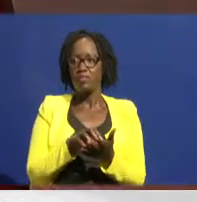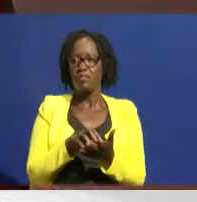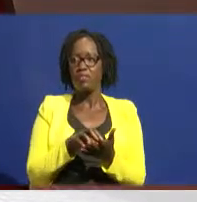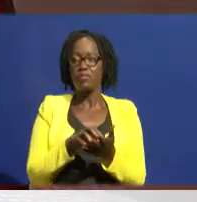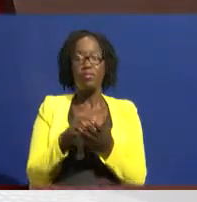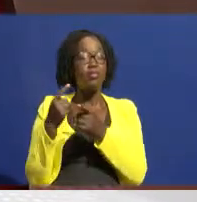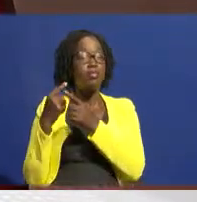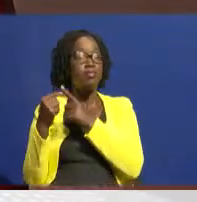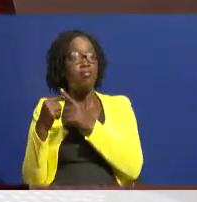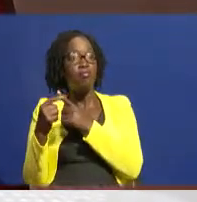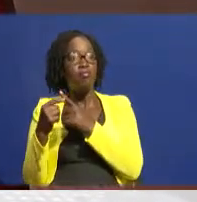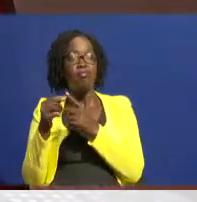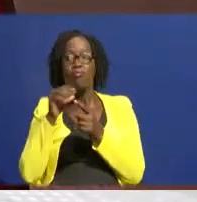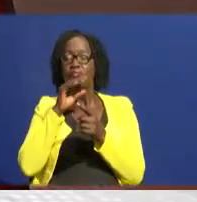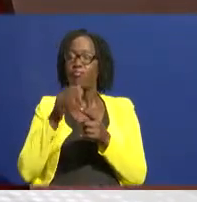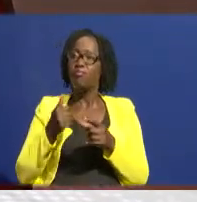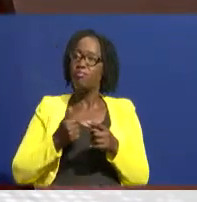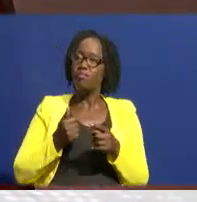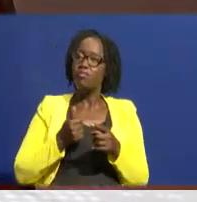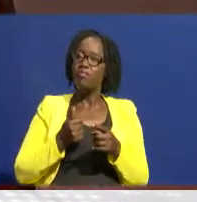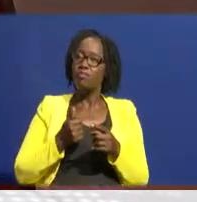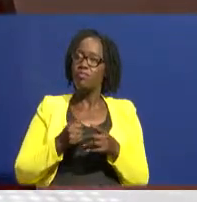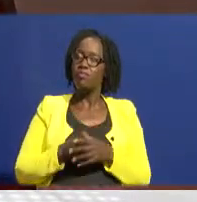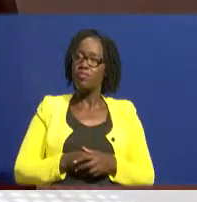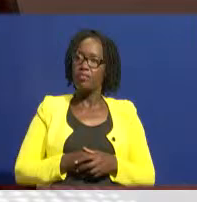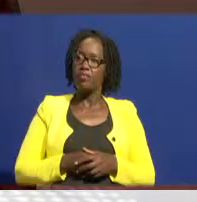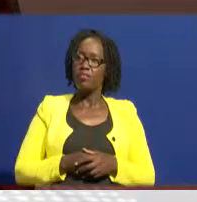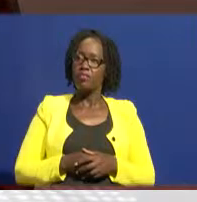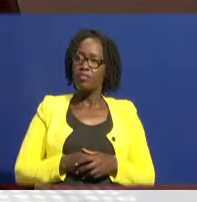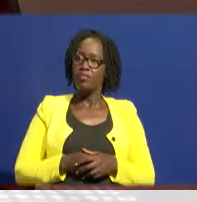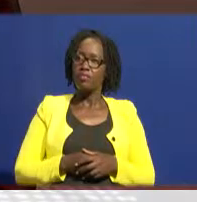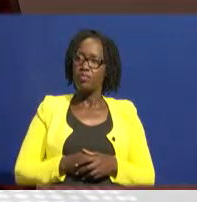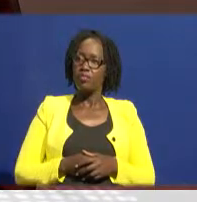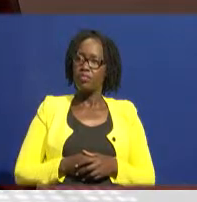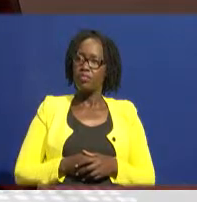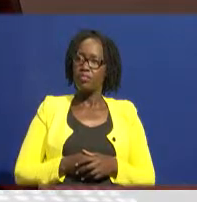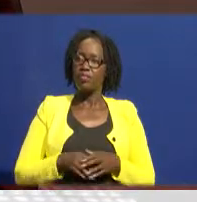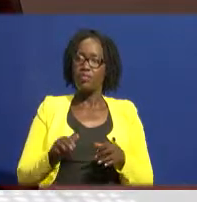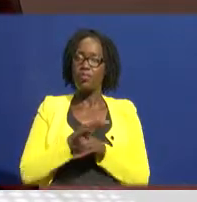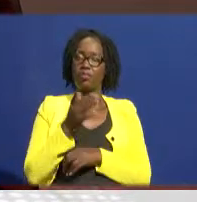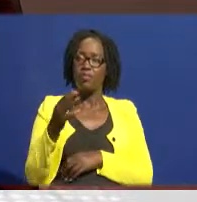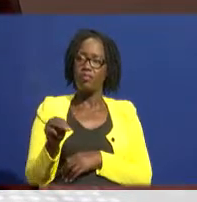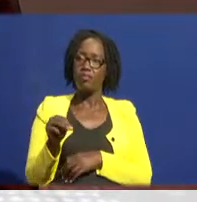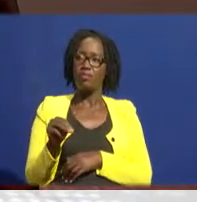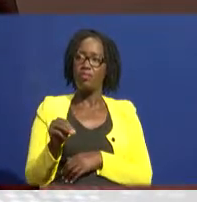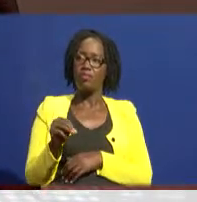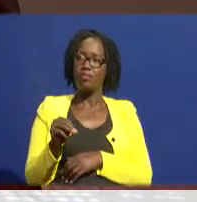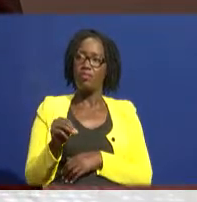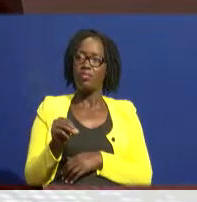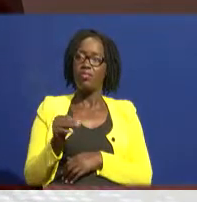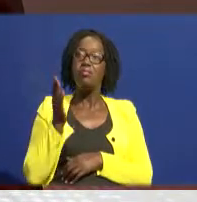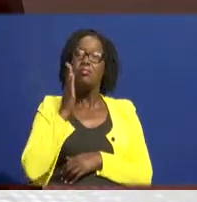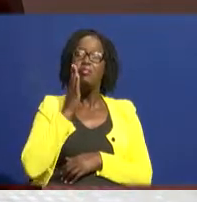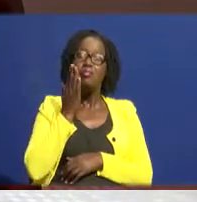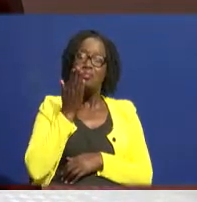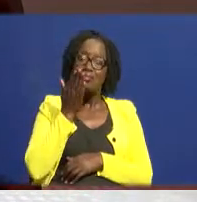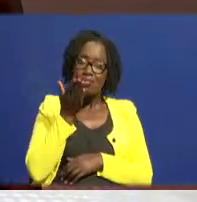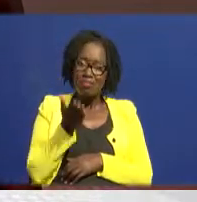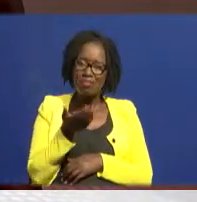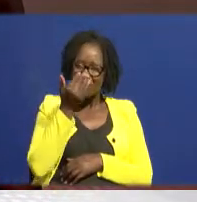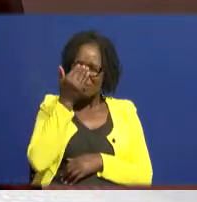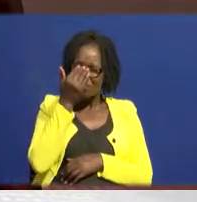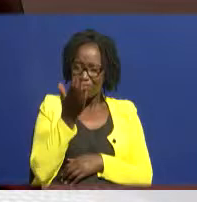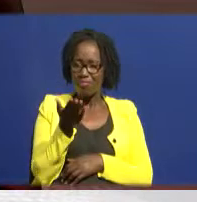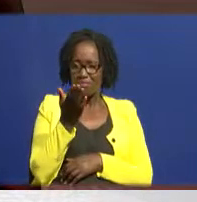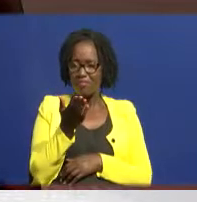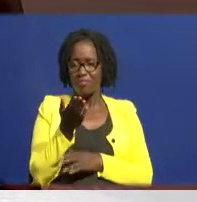are facing, that these are boys and girls, especially now the girls, that most of them have absent mothers. Let's say, for